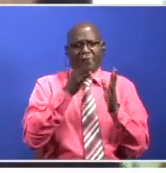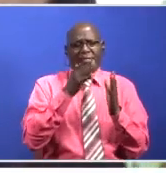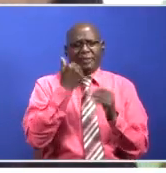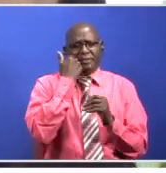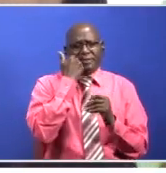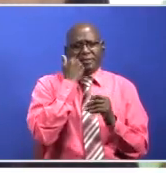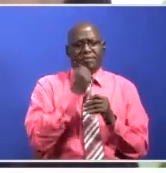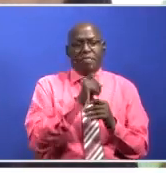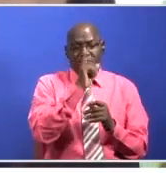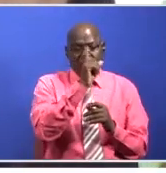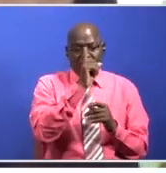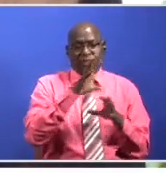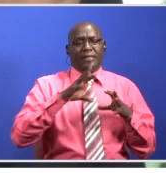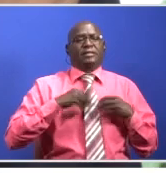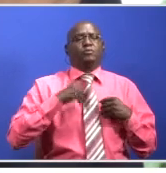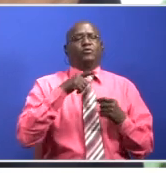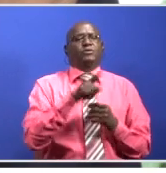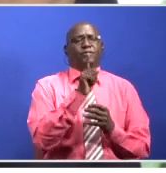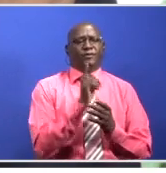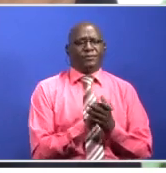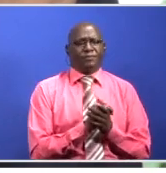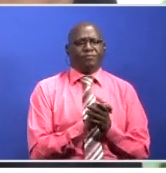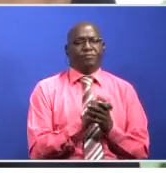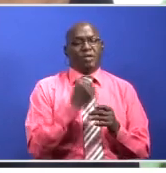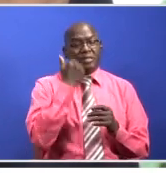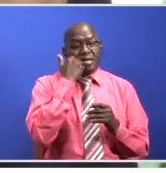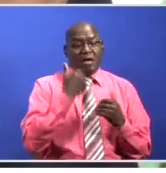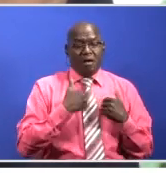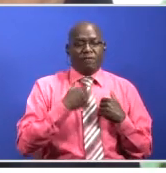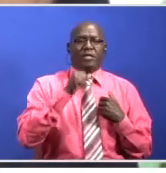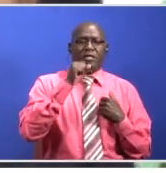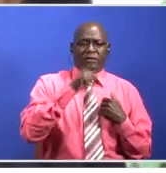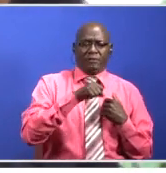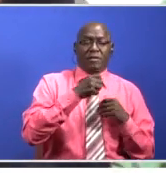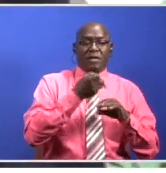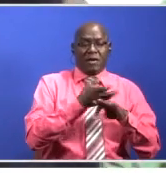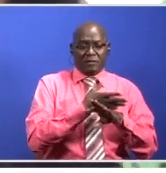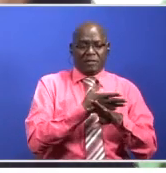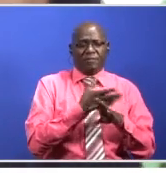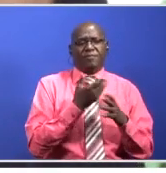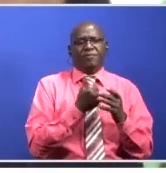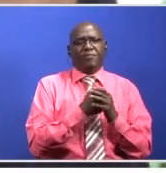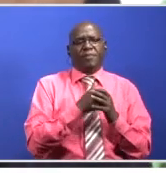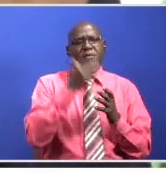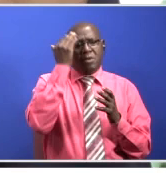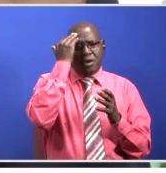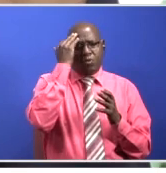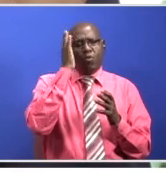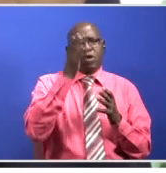ni kujikubali. Ati hii nimesikwa na ugonjwa ya kansa, mimi najua tu